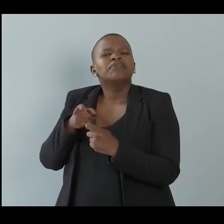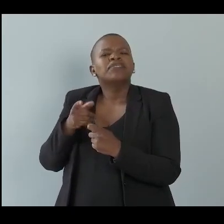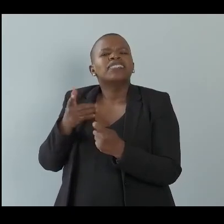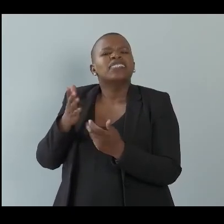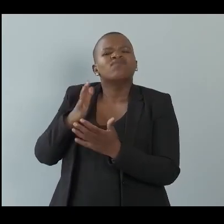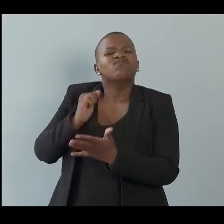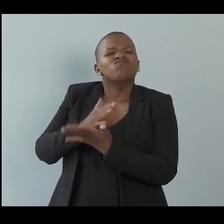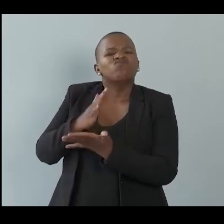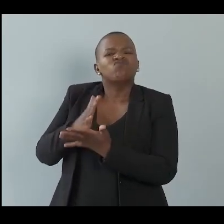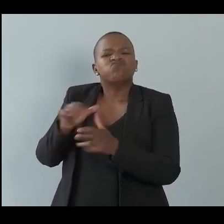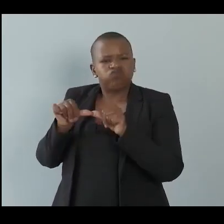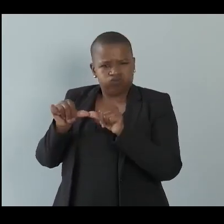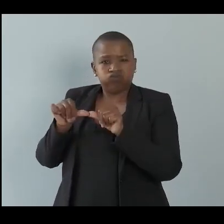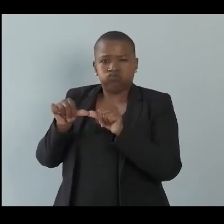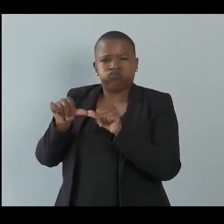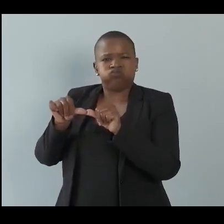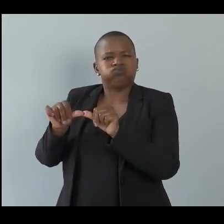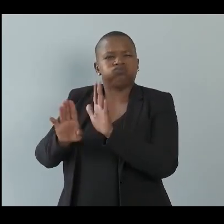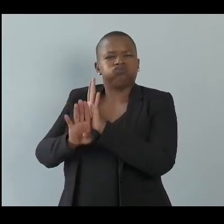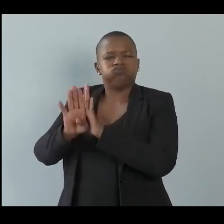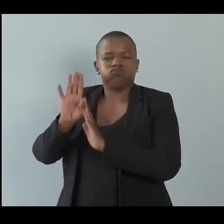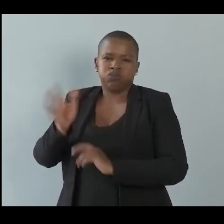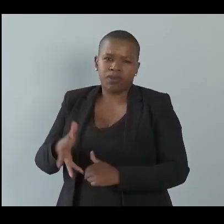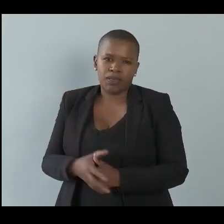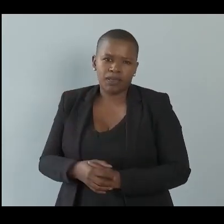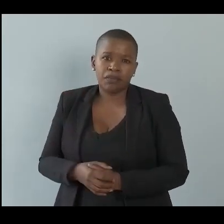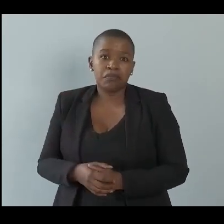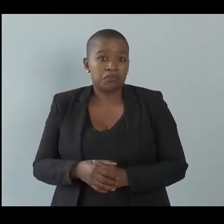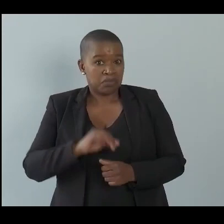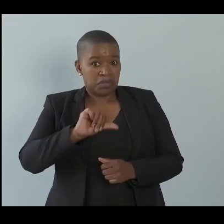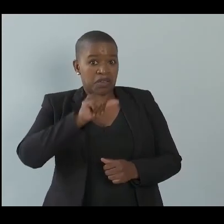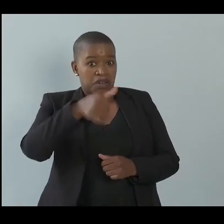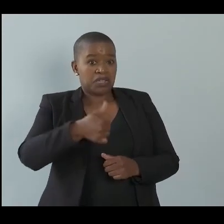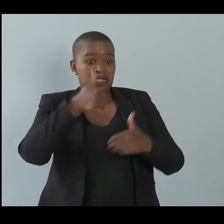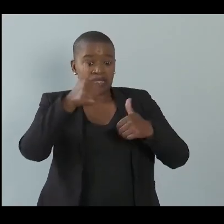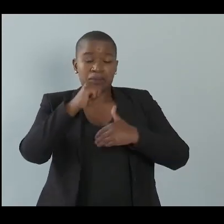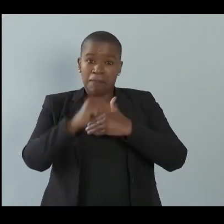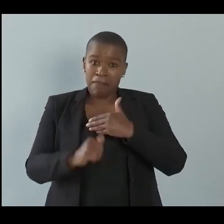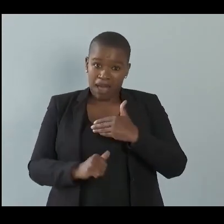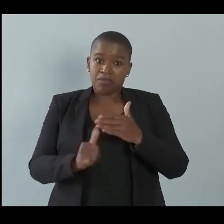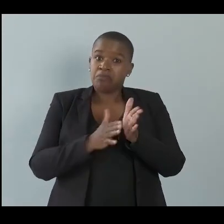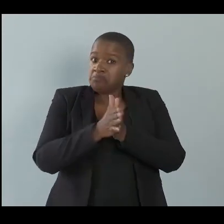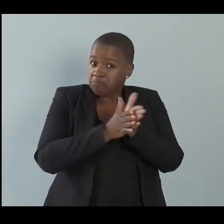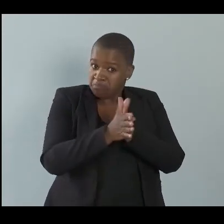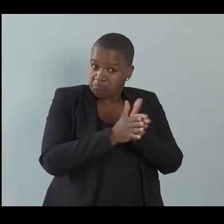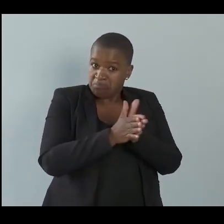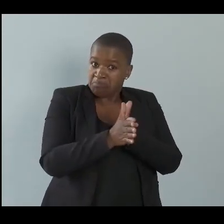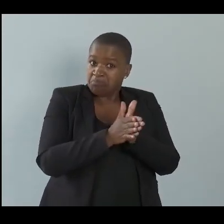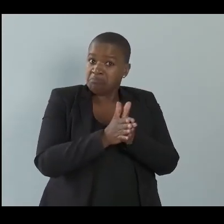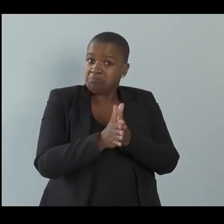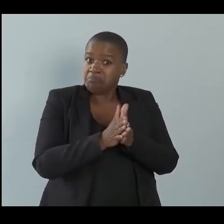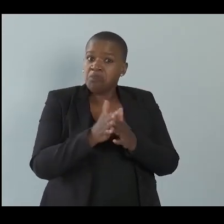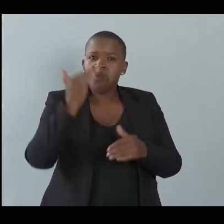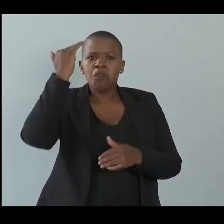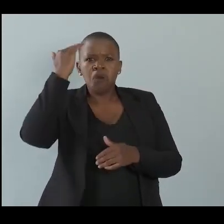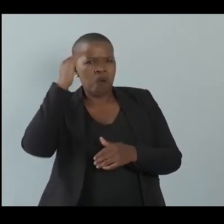Carl, in terms of your outlook for the next 6-month period, what are you most aware of at the moment or monitoring